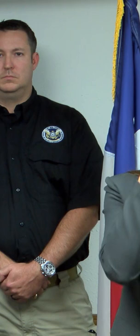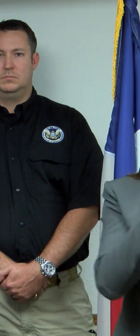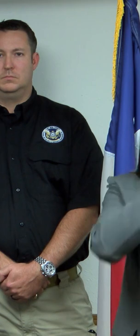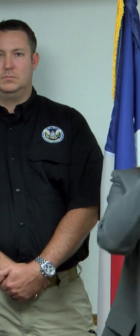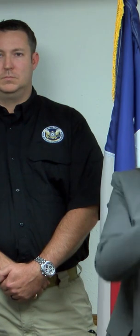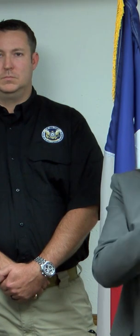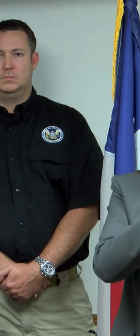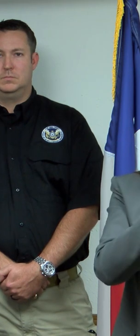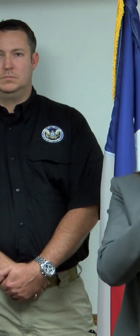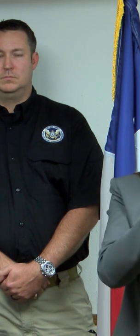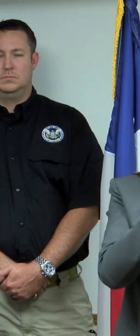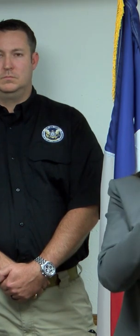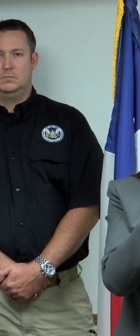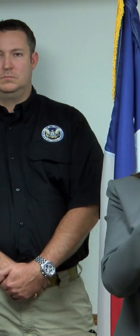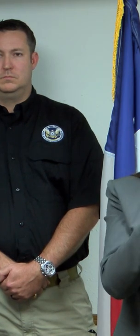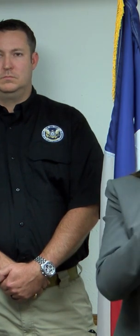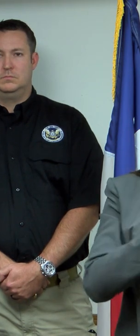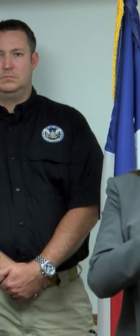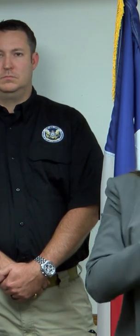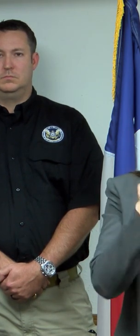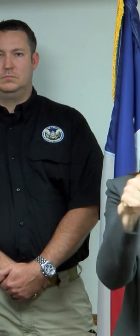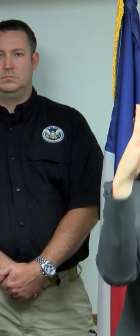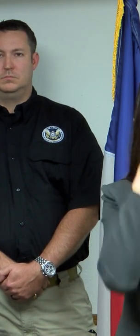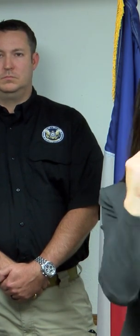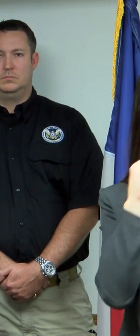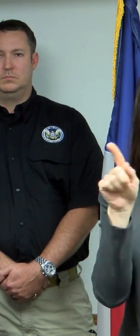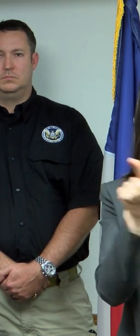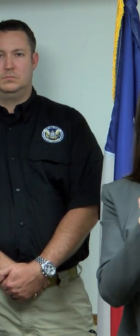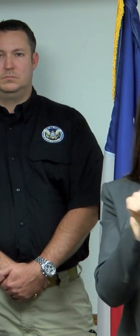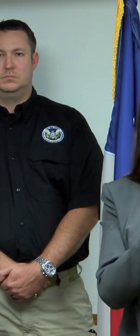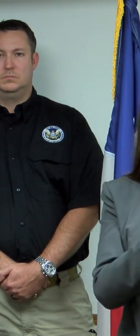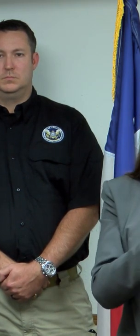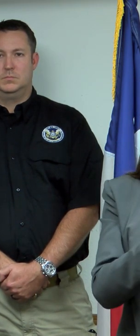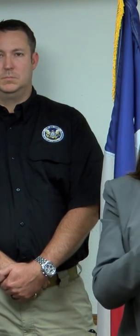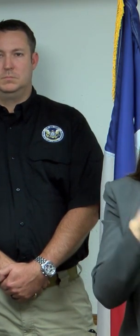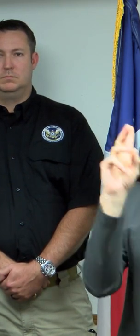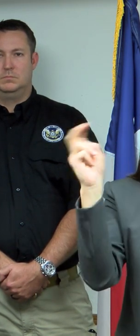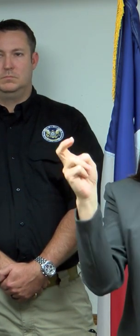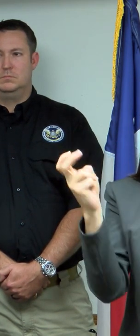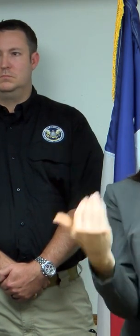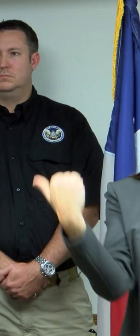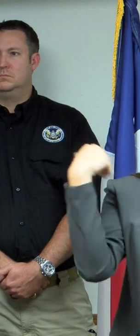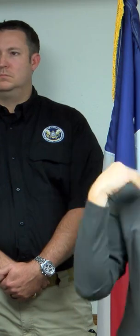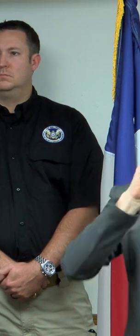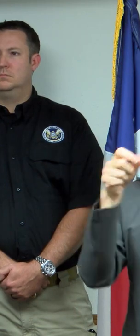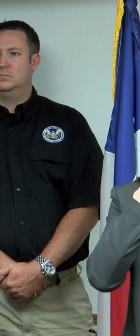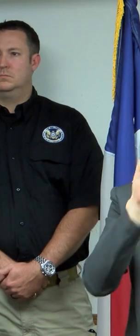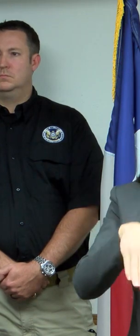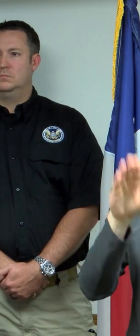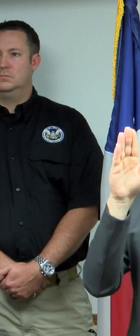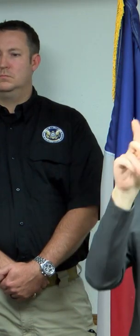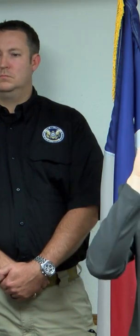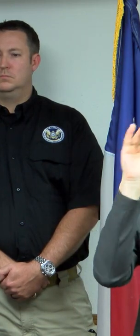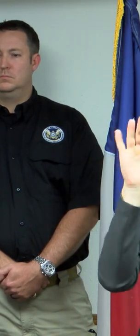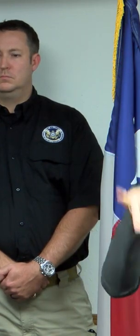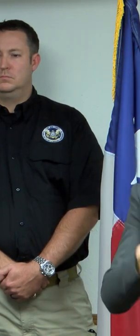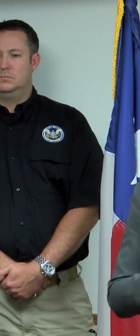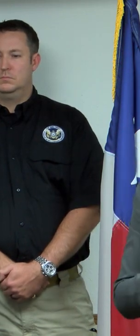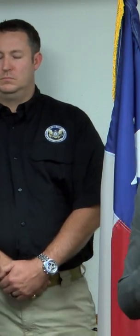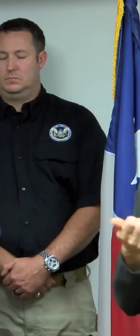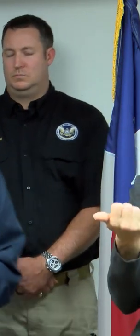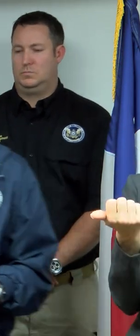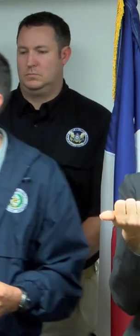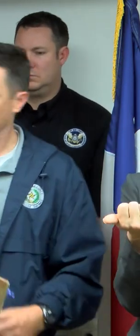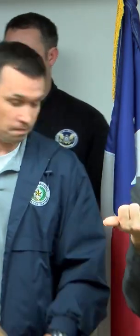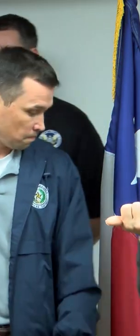did have similar issues in previous floods, and so at this stage, it's to be expected. Have you guys had any high water rescues?